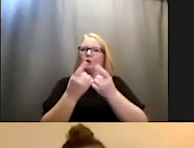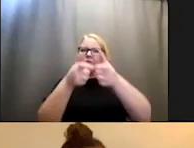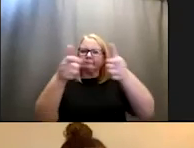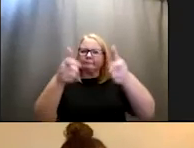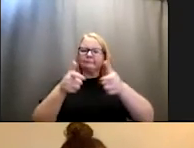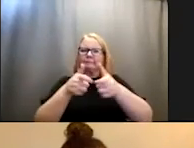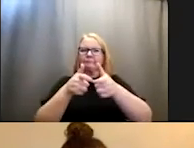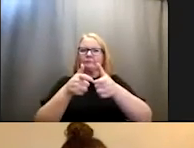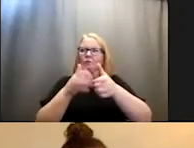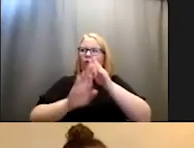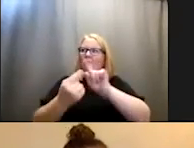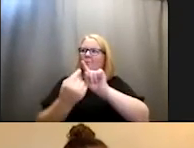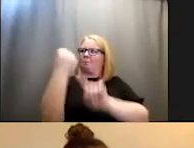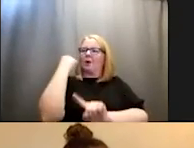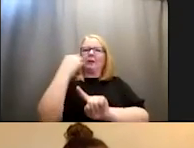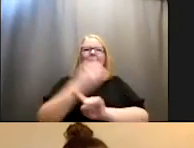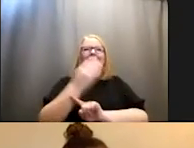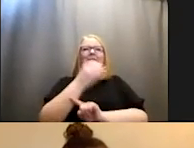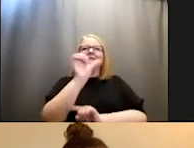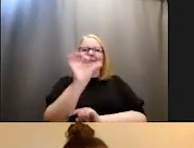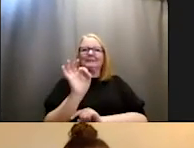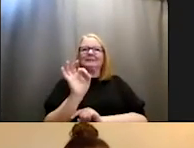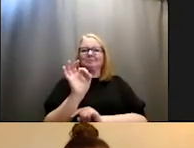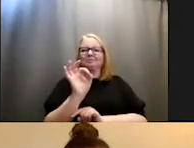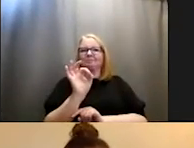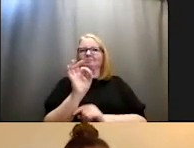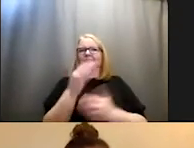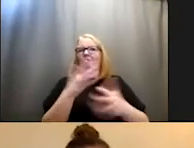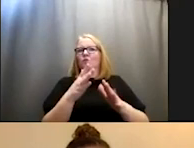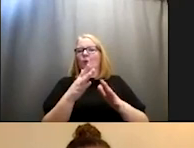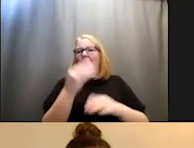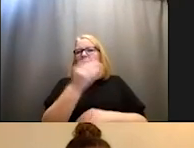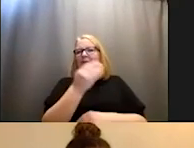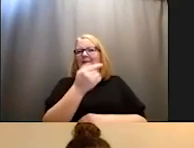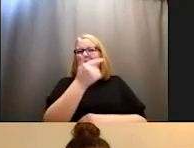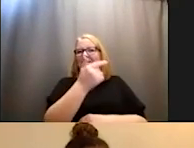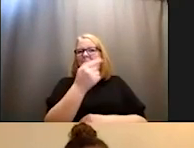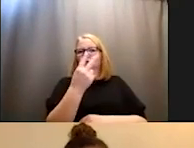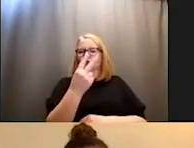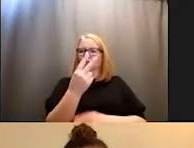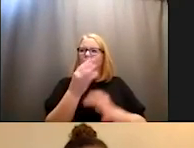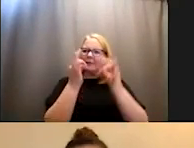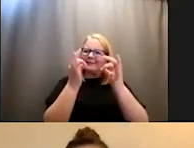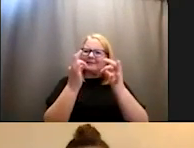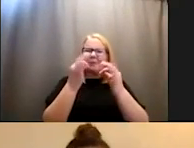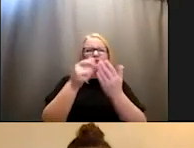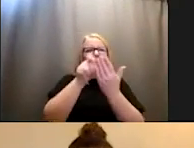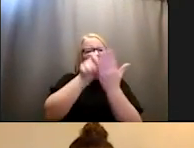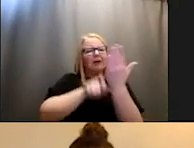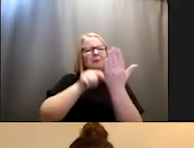she produced in the 1960s. She had a whole range that she produced from 1972 called Special Recipes, which